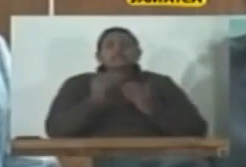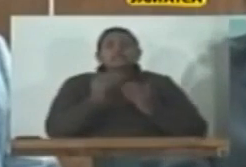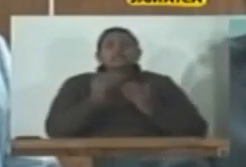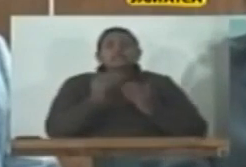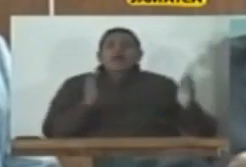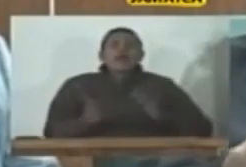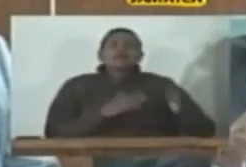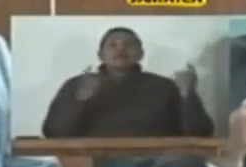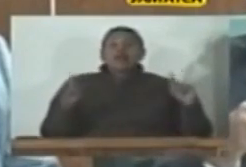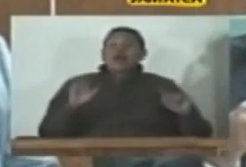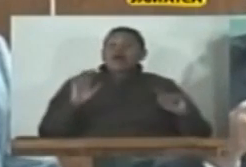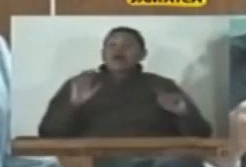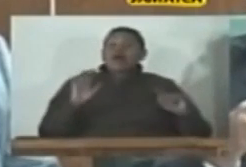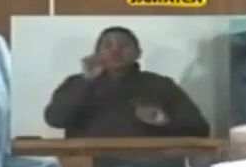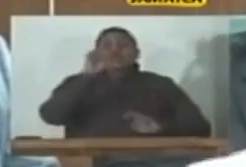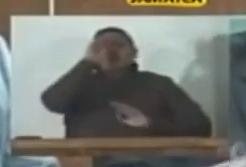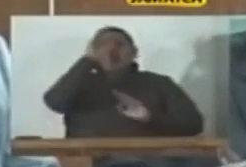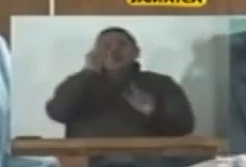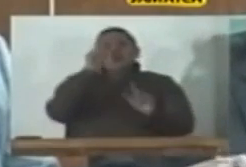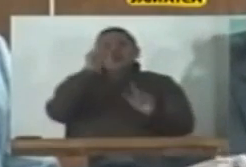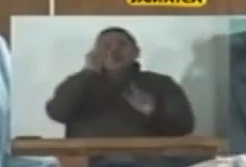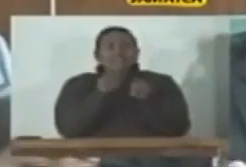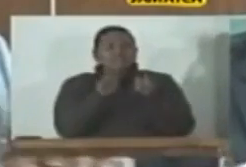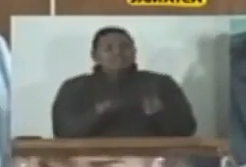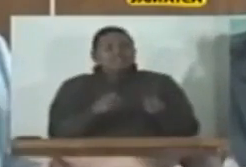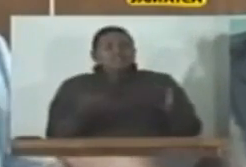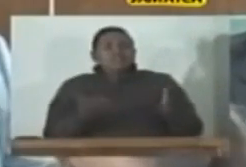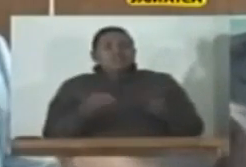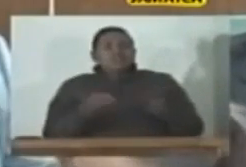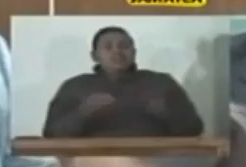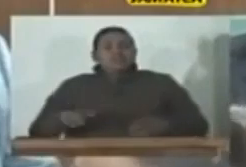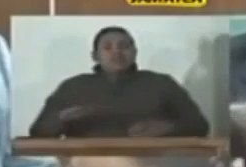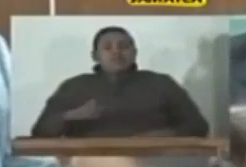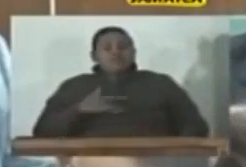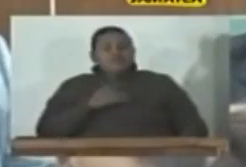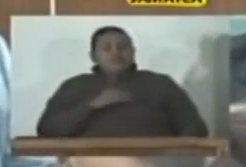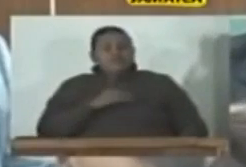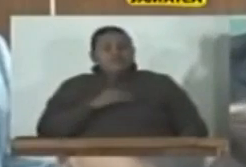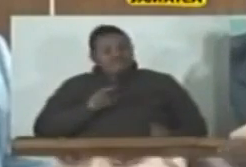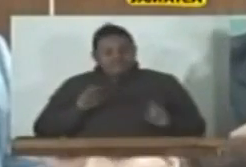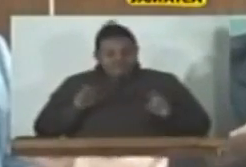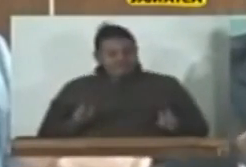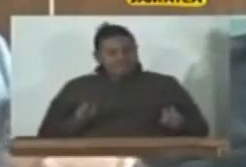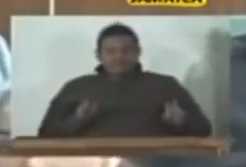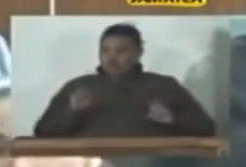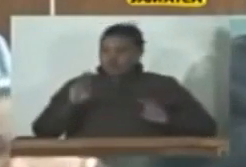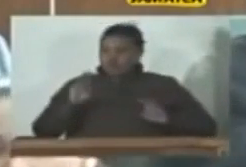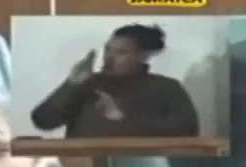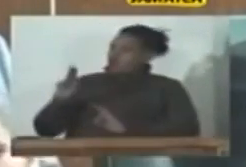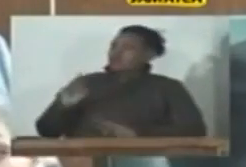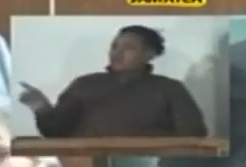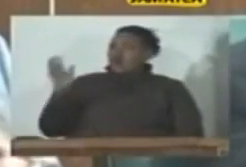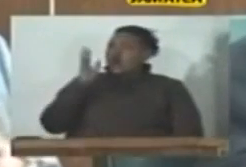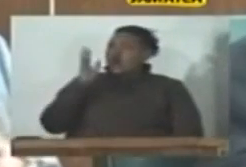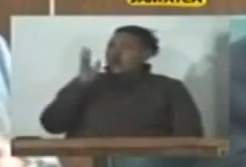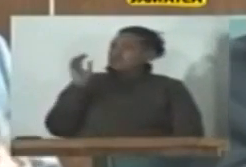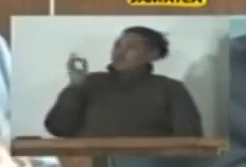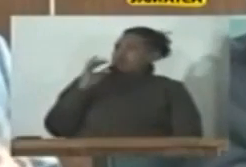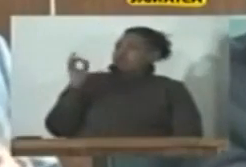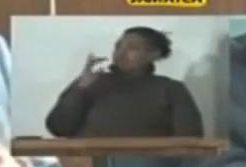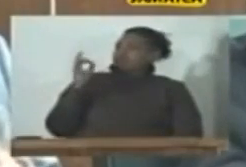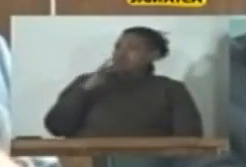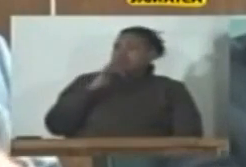sir. I continue to benefit from your experience and wisdom, your deep understanding of Jamaica's political